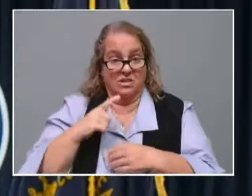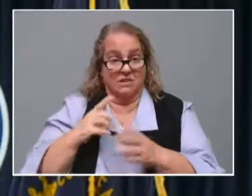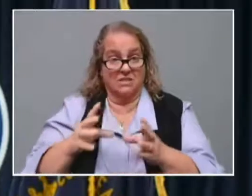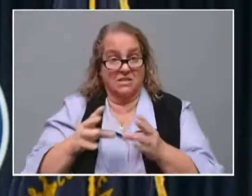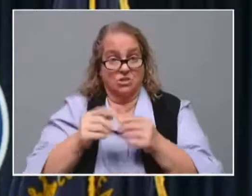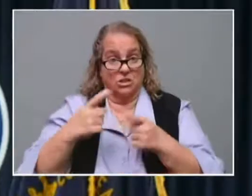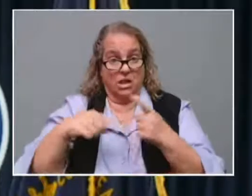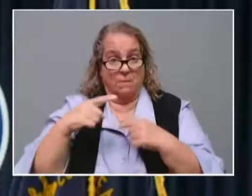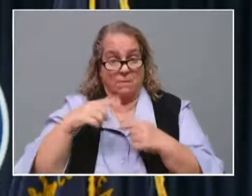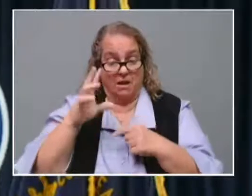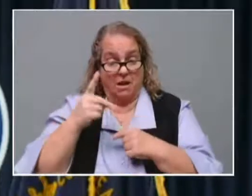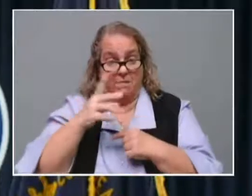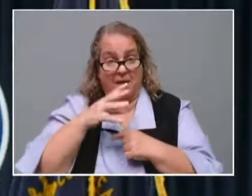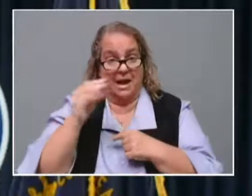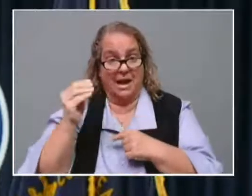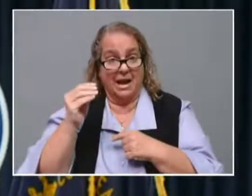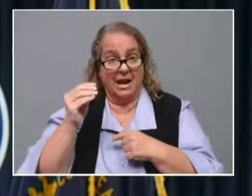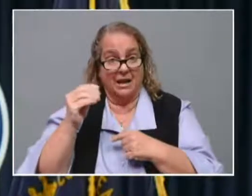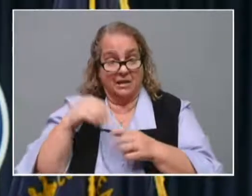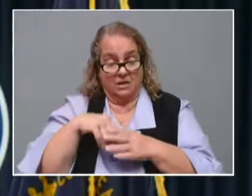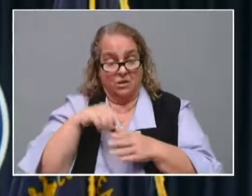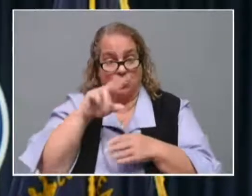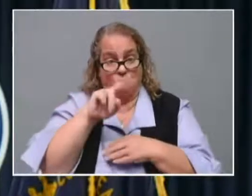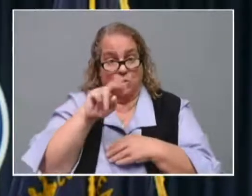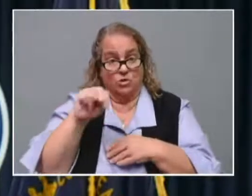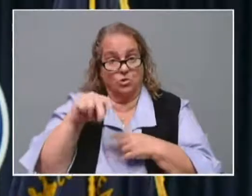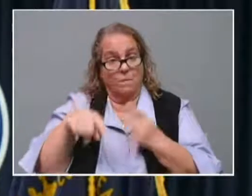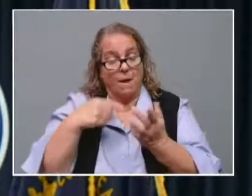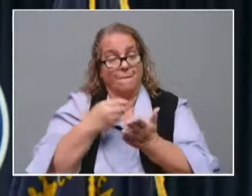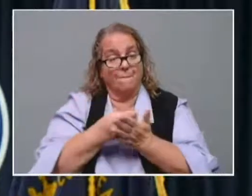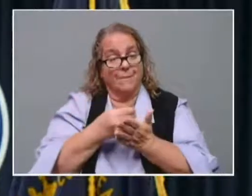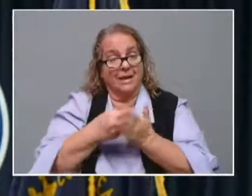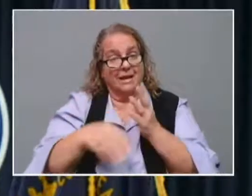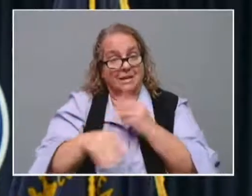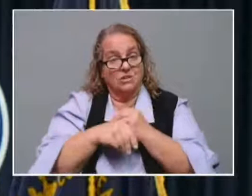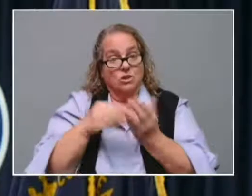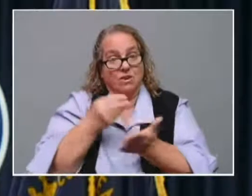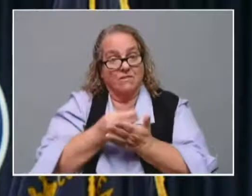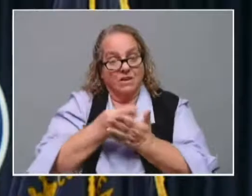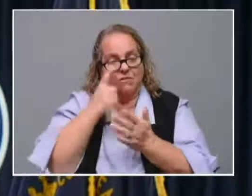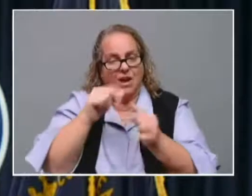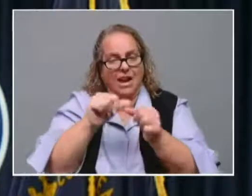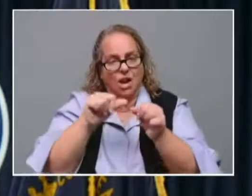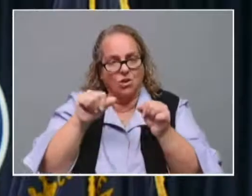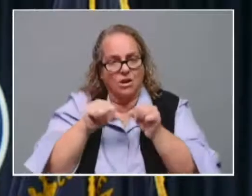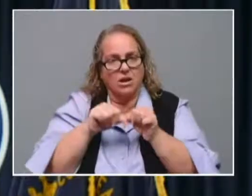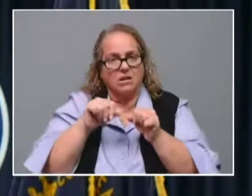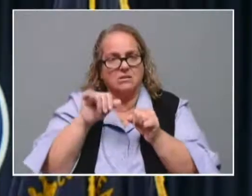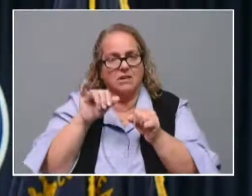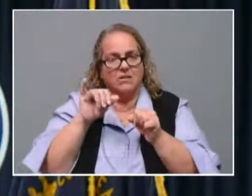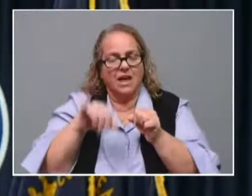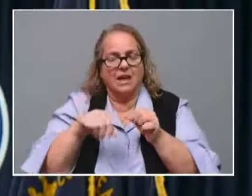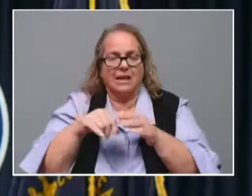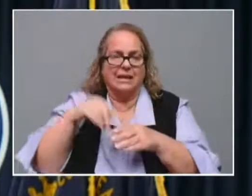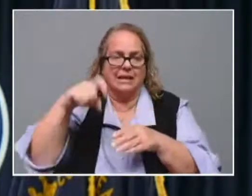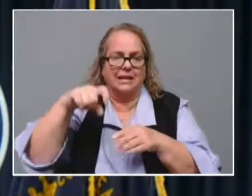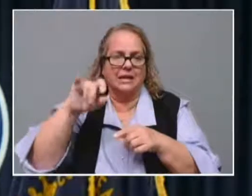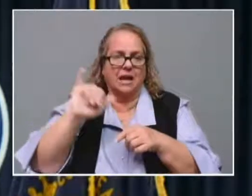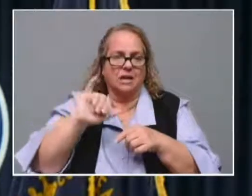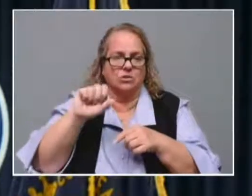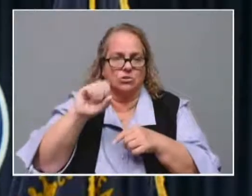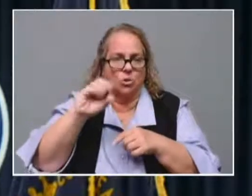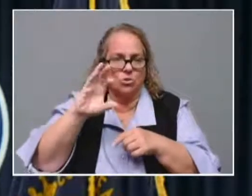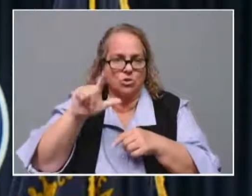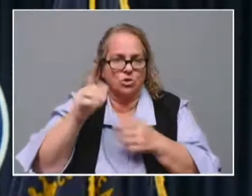in 22 about money, additional funding for areas in fairly acute needs such as social services and